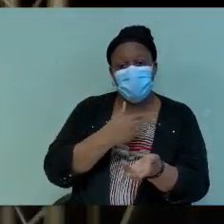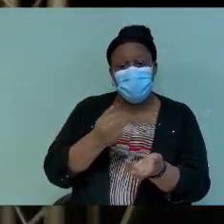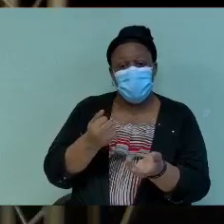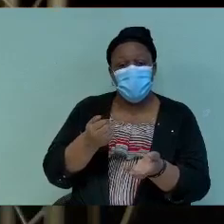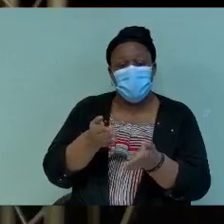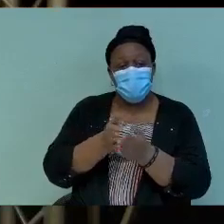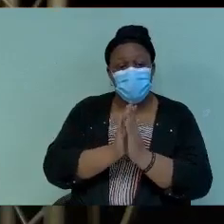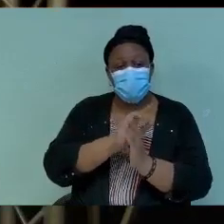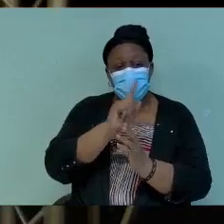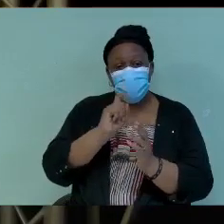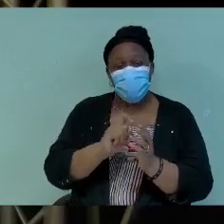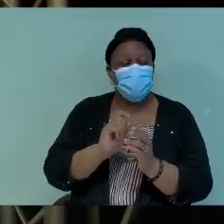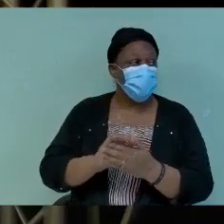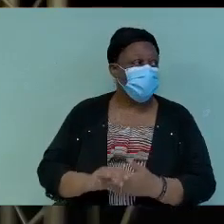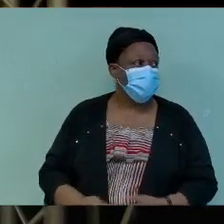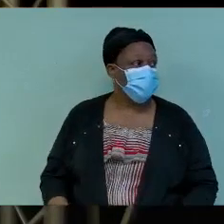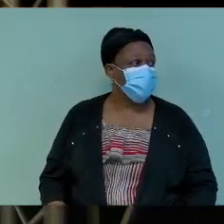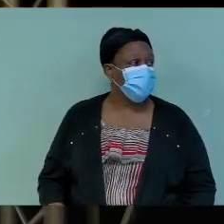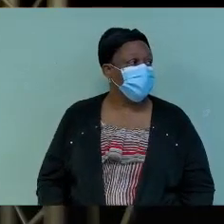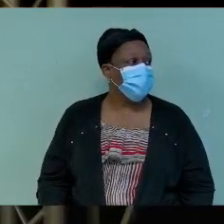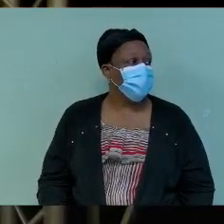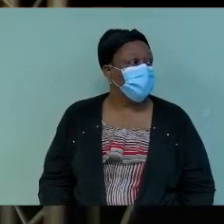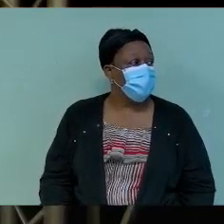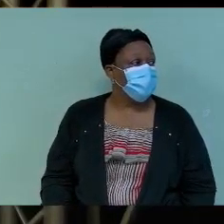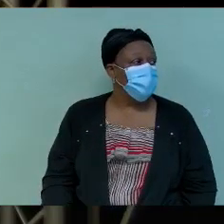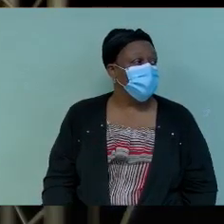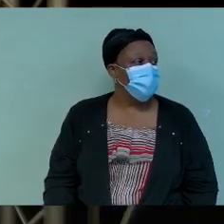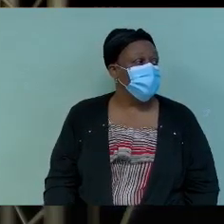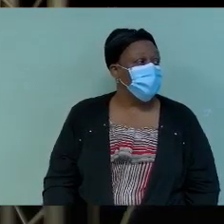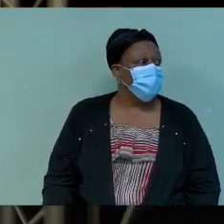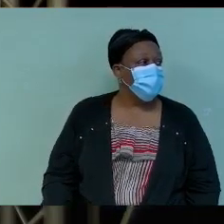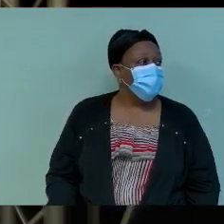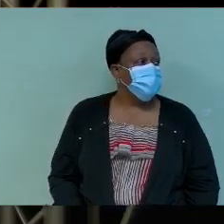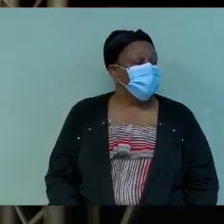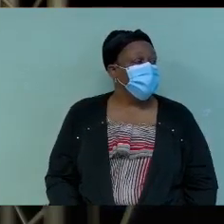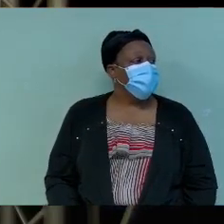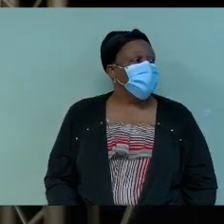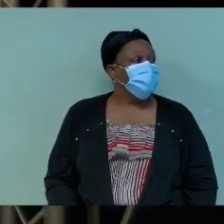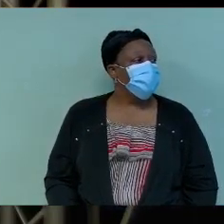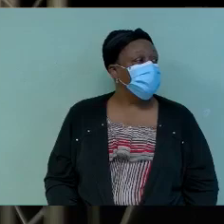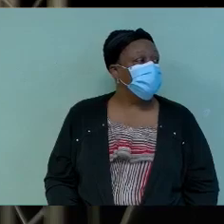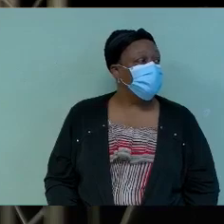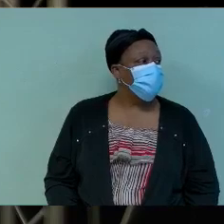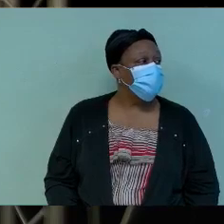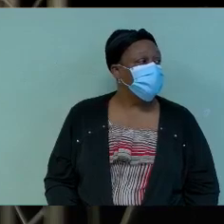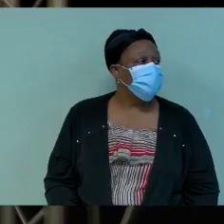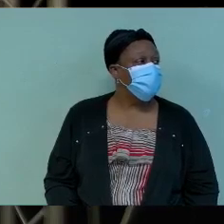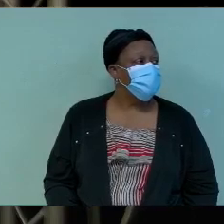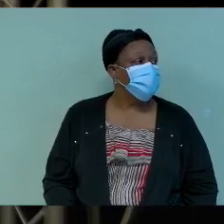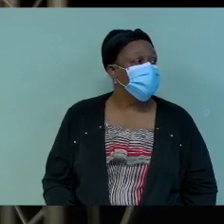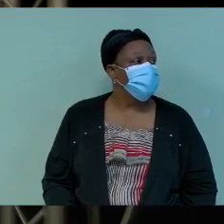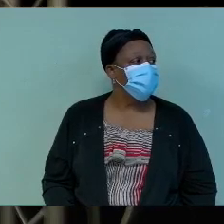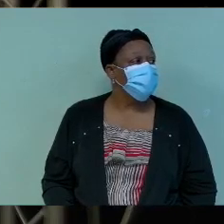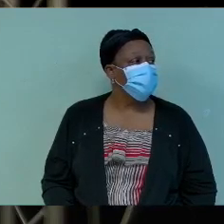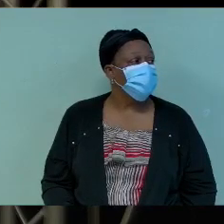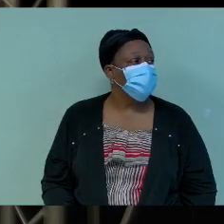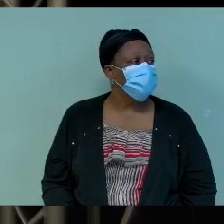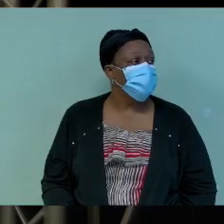Thank you, Dr. Wilkinson. These questions are from Sugar City FM